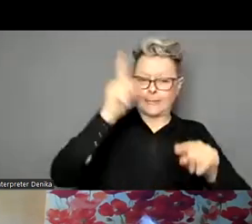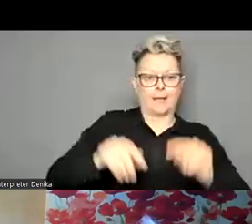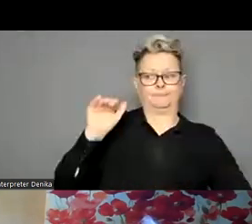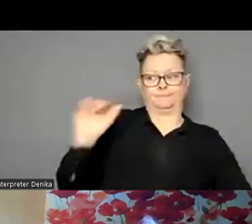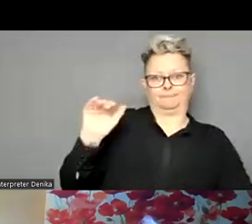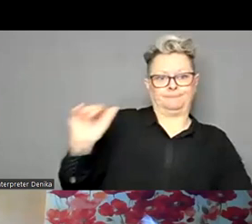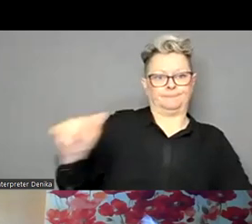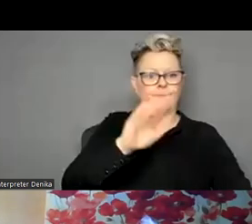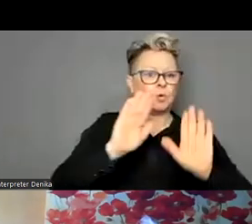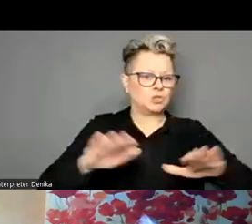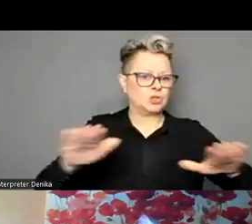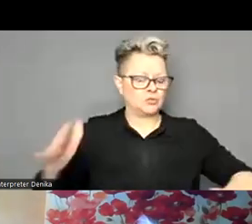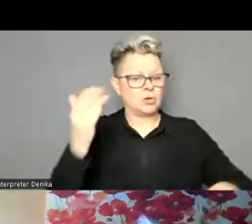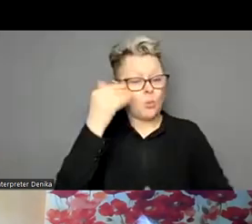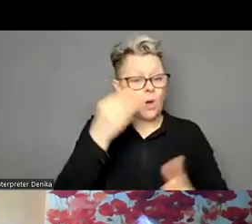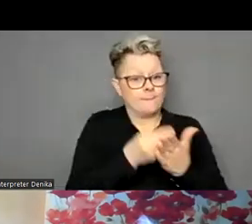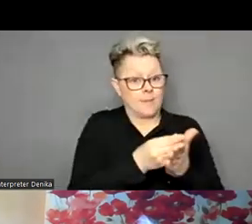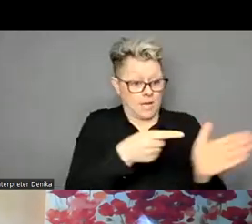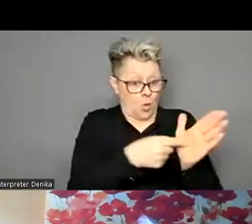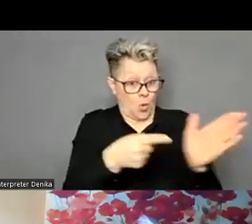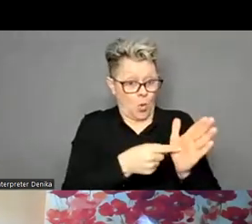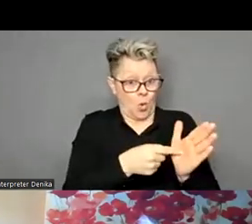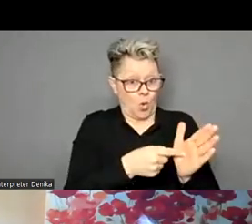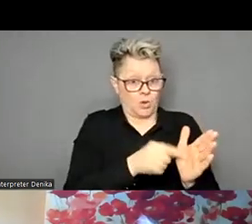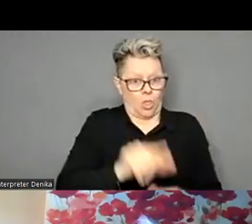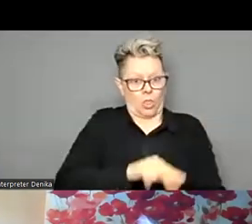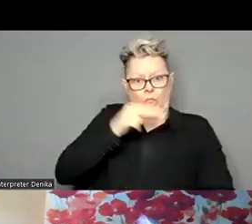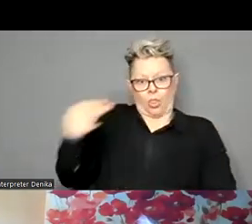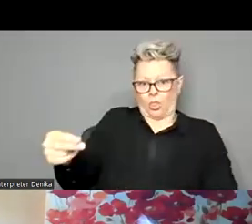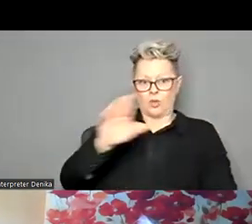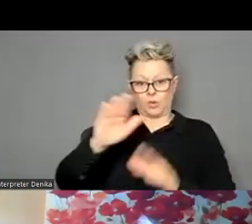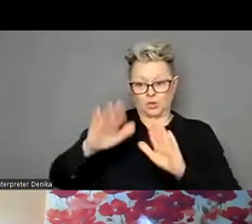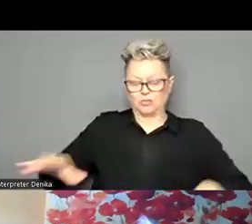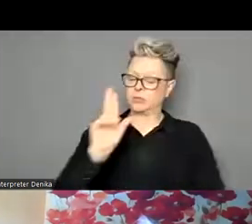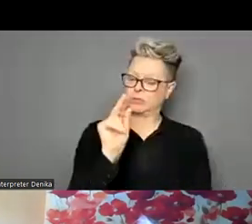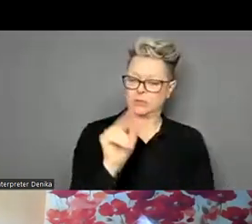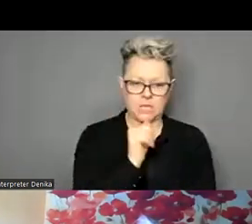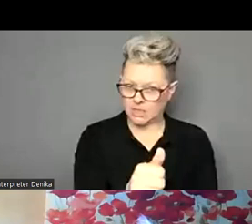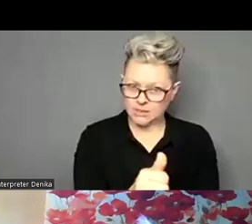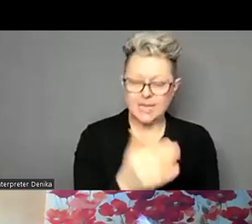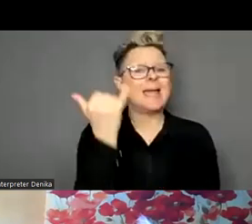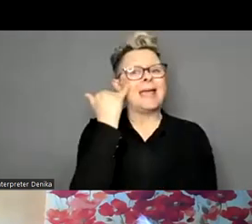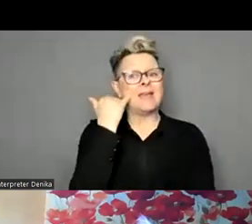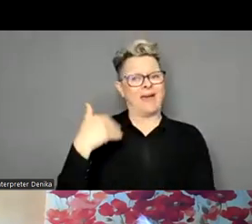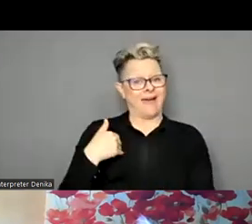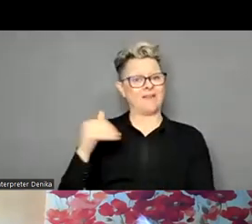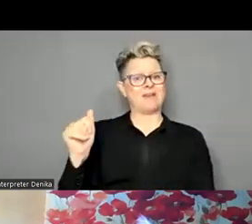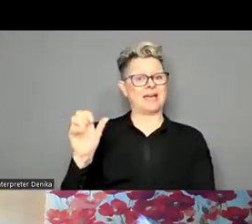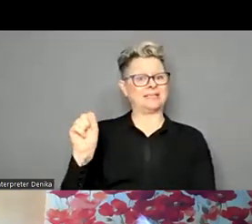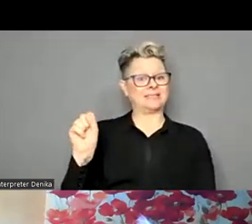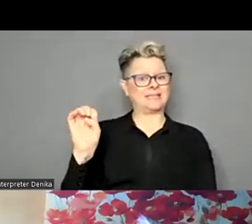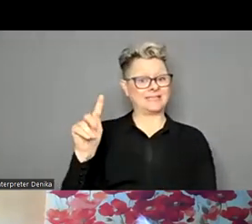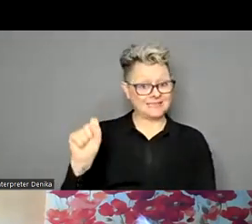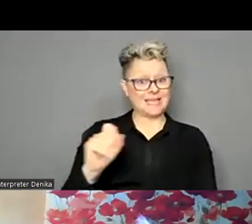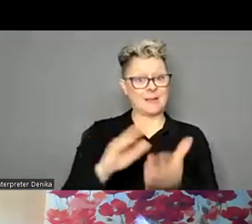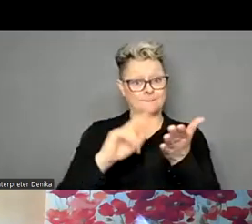not inherited in the way that property is. But if there are assets, then yes, your debts